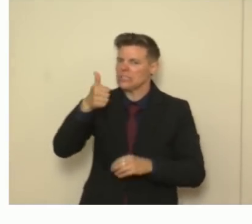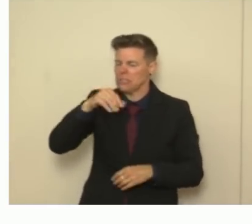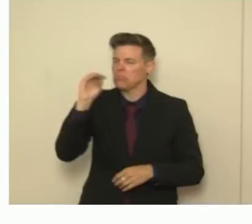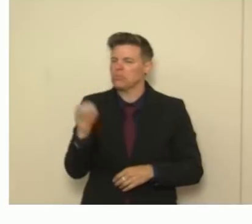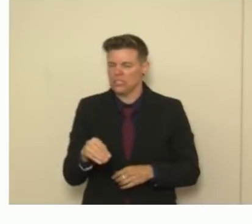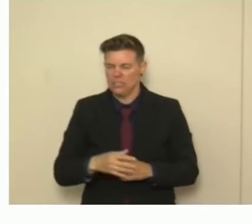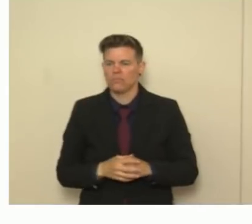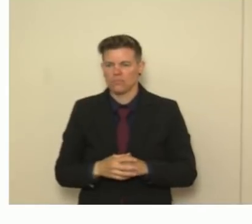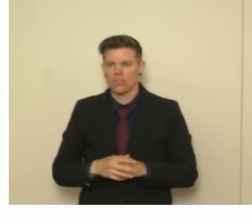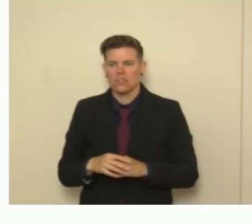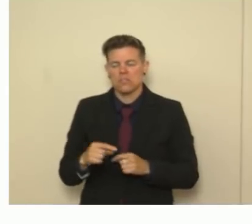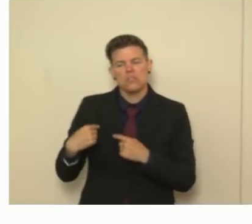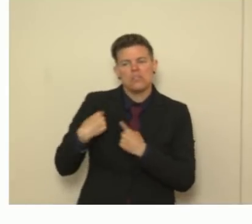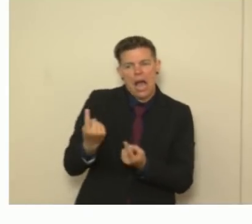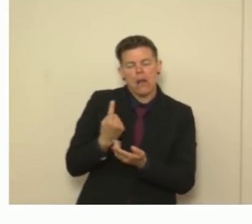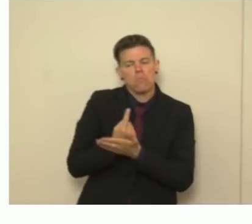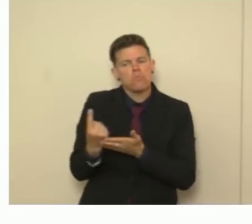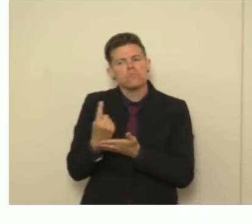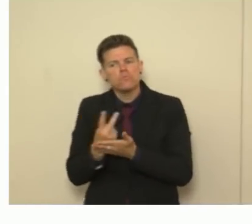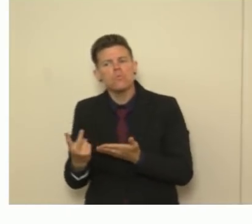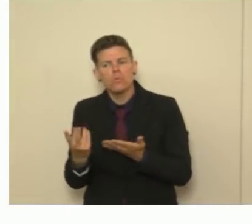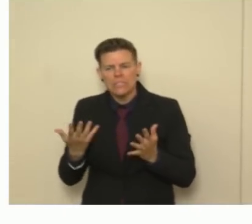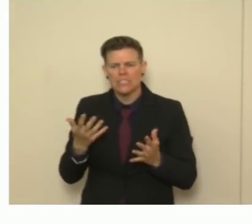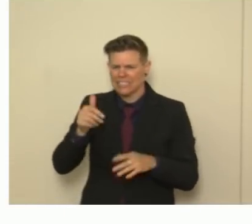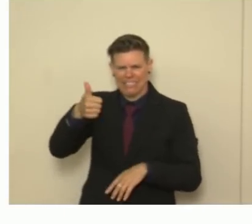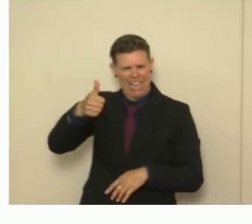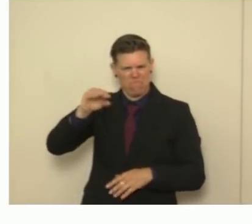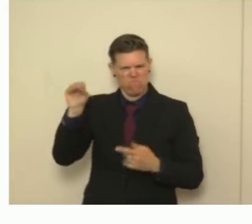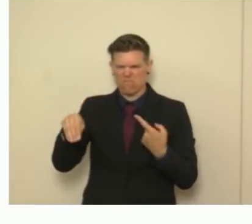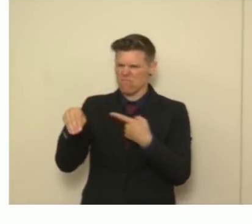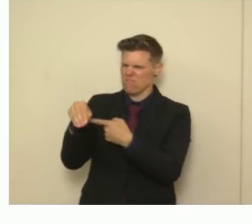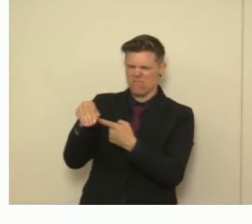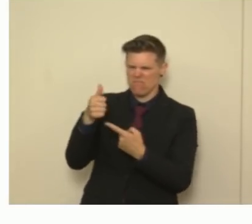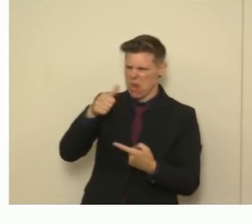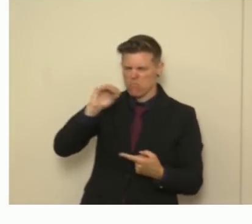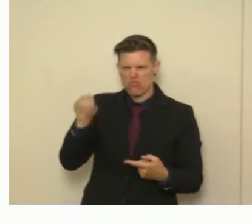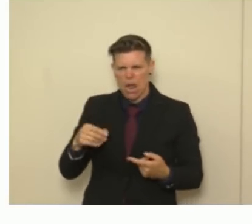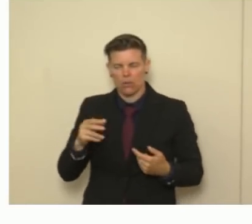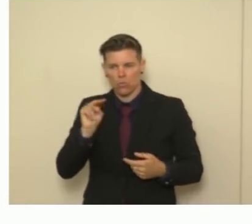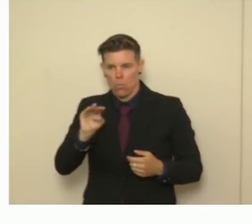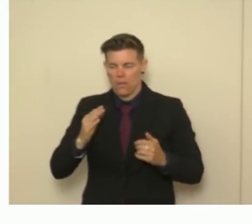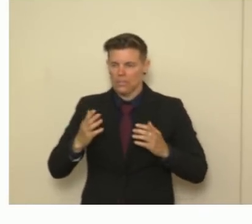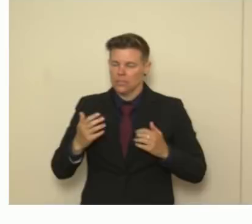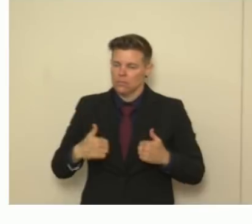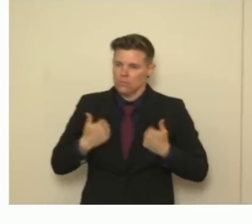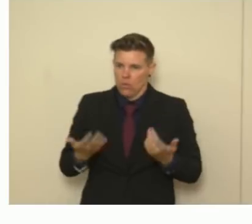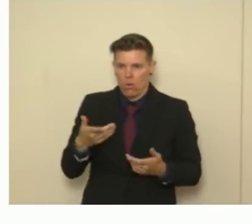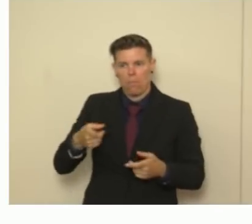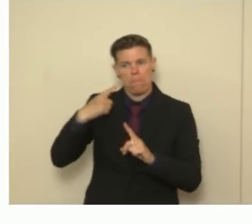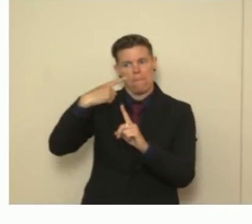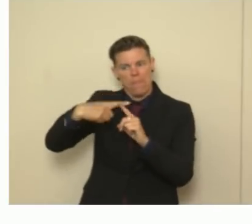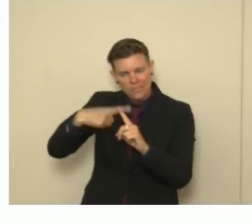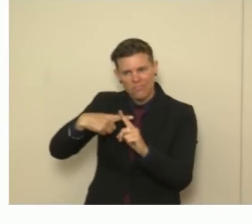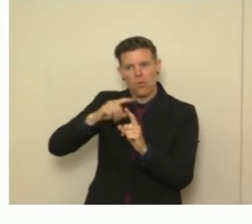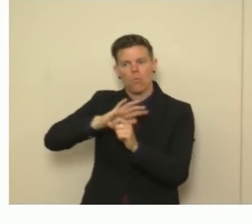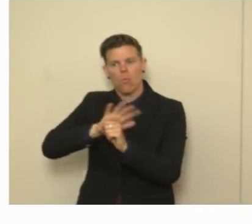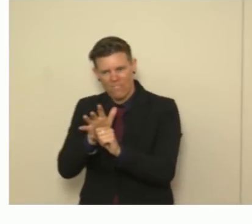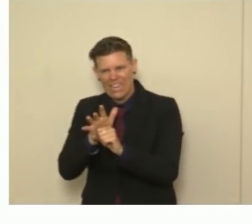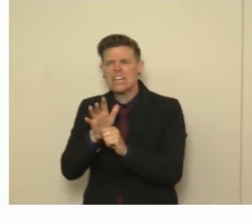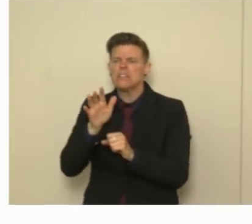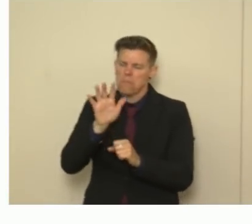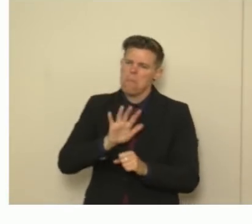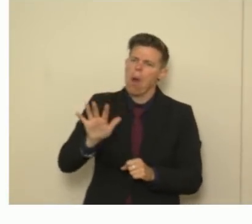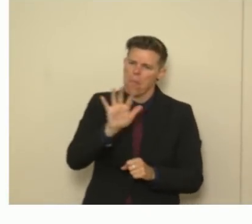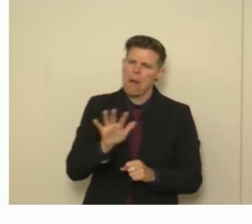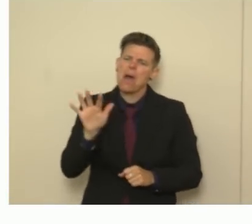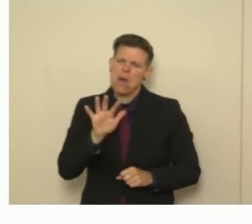And what this tells us is 10% of New Mexicans who tested positive for COVID, roughly 10%,